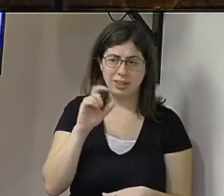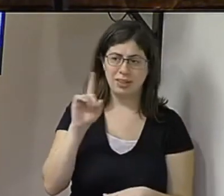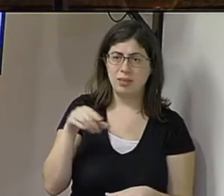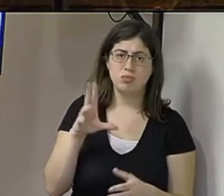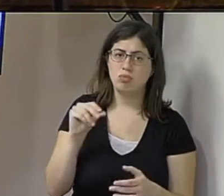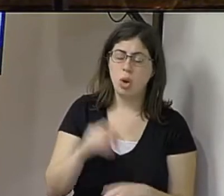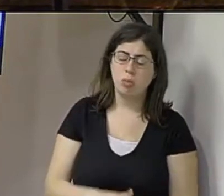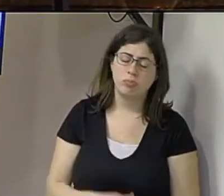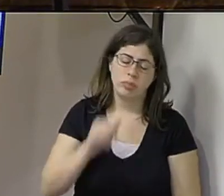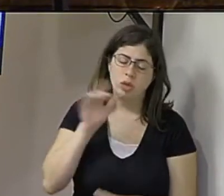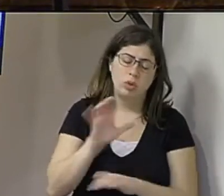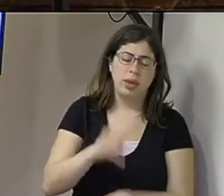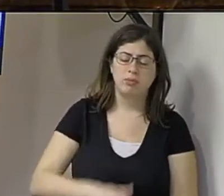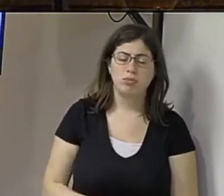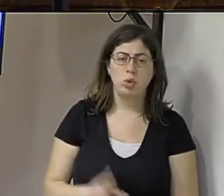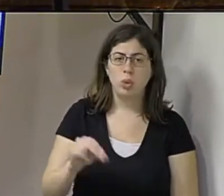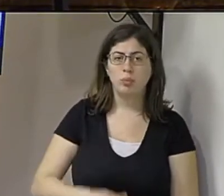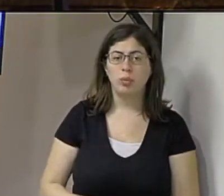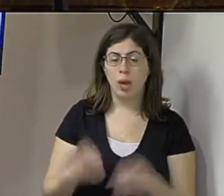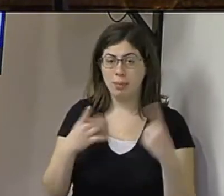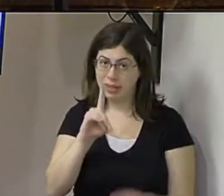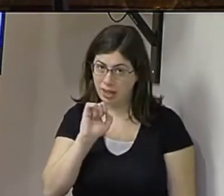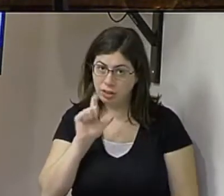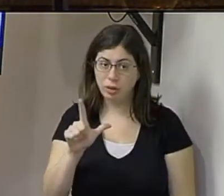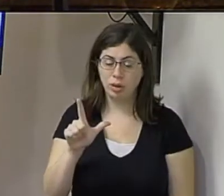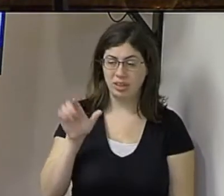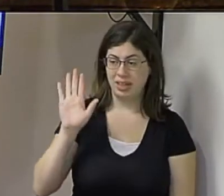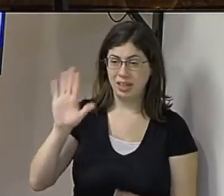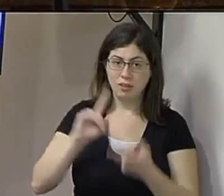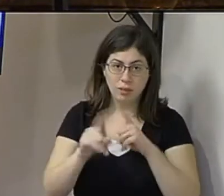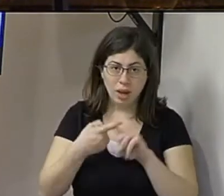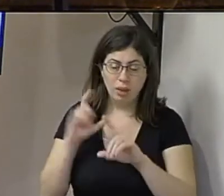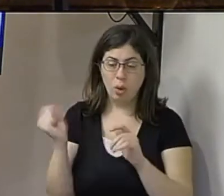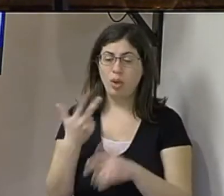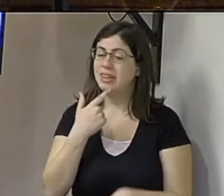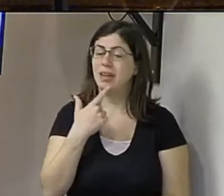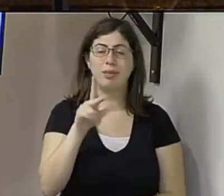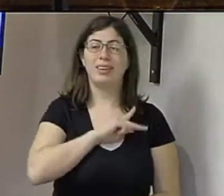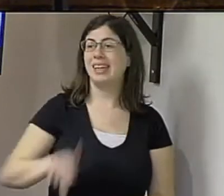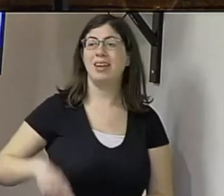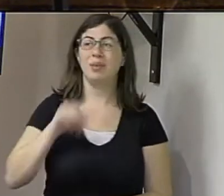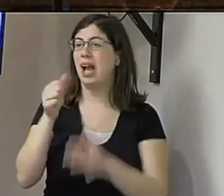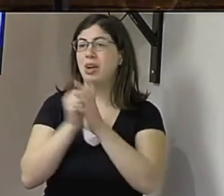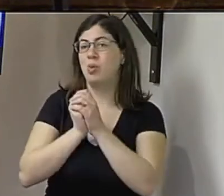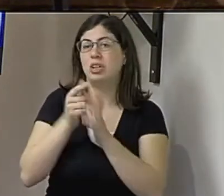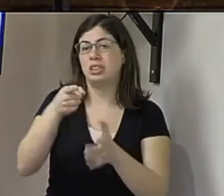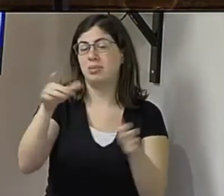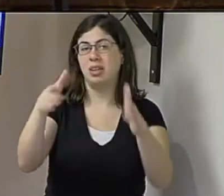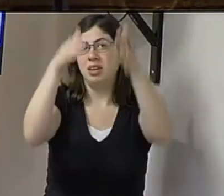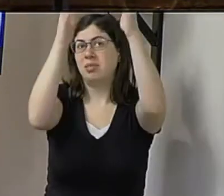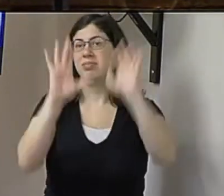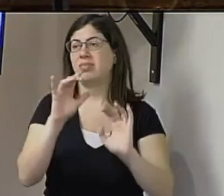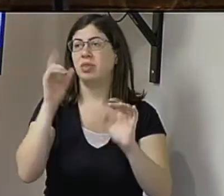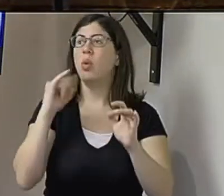that. Nope, right? What happened when Daniel and his friends, when they all said, no, man, king, we're not going to worship the statue.